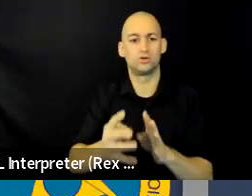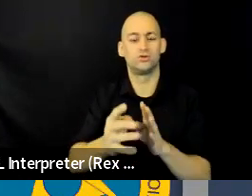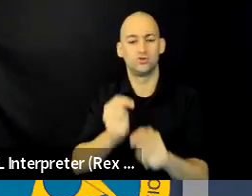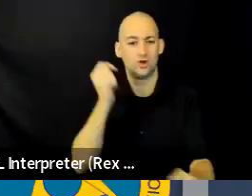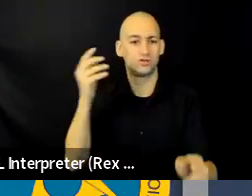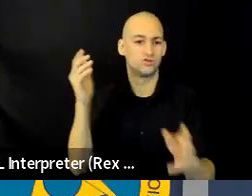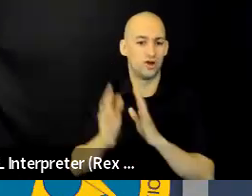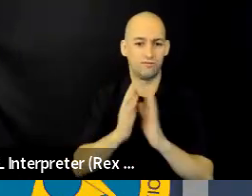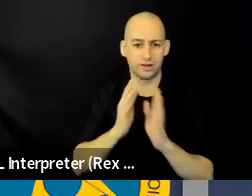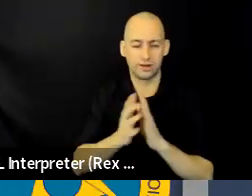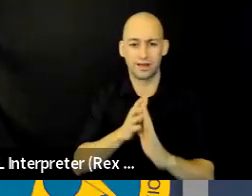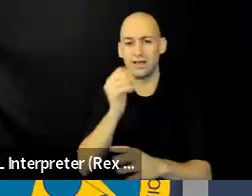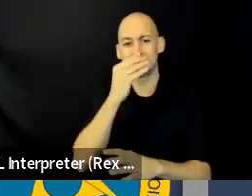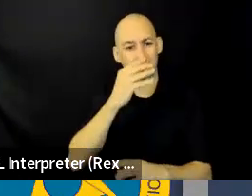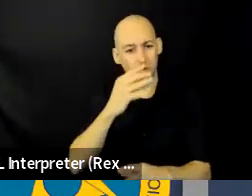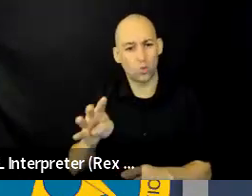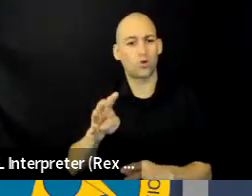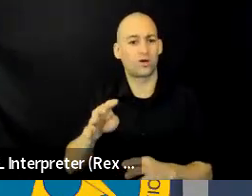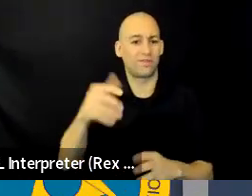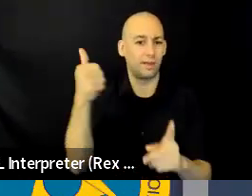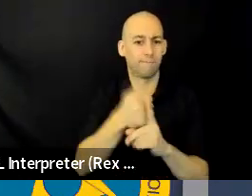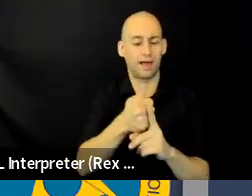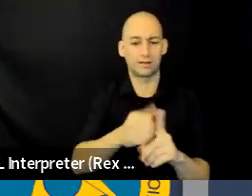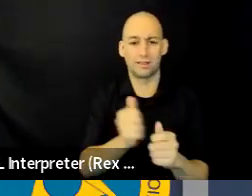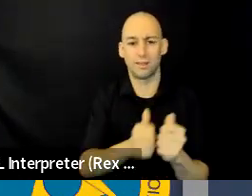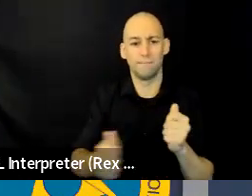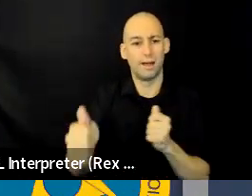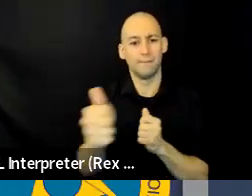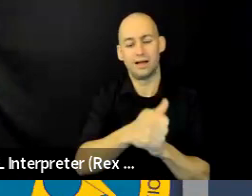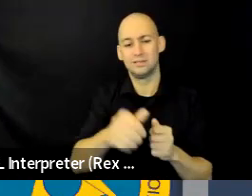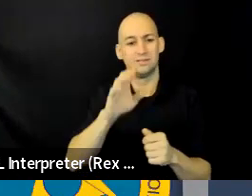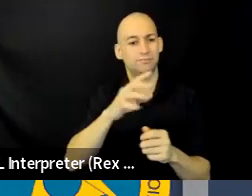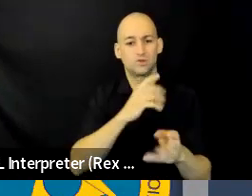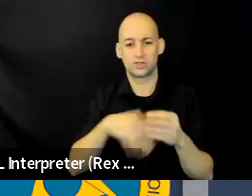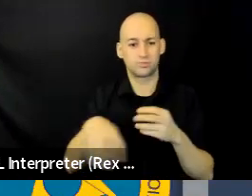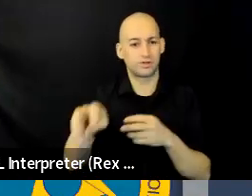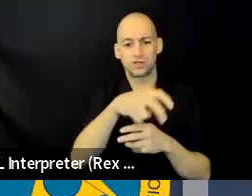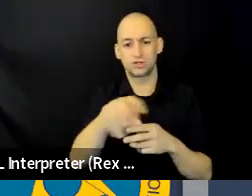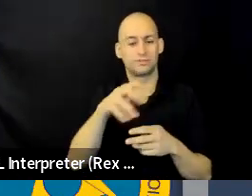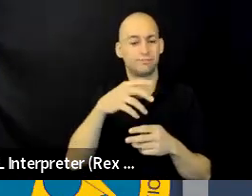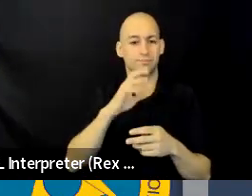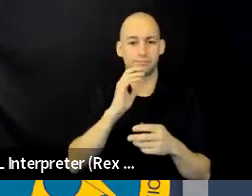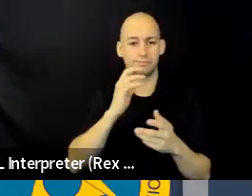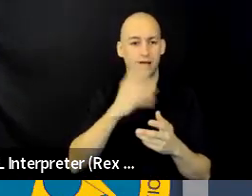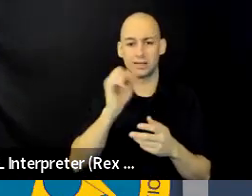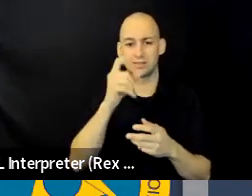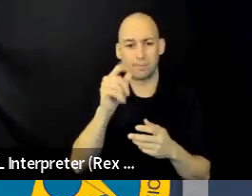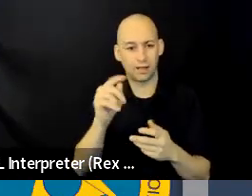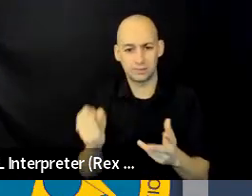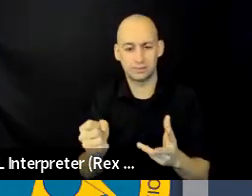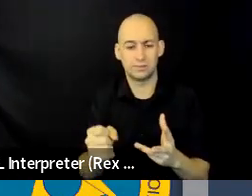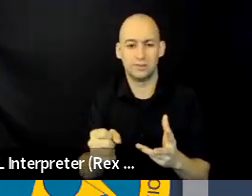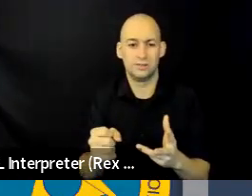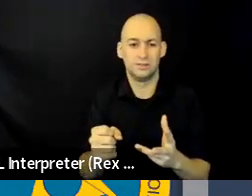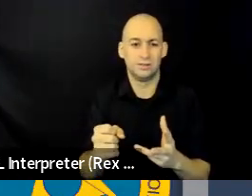impacts are ignored, allowing it to bypass the transportation conformity hotspots analysis under the Clean Air Act, and